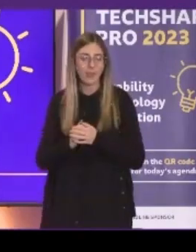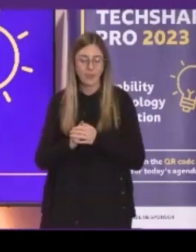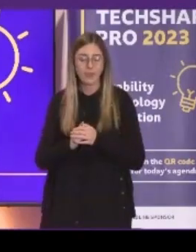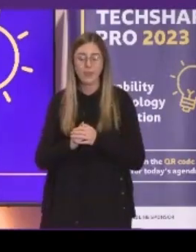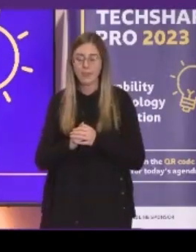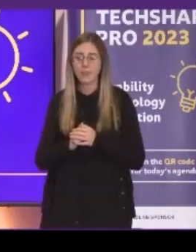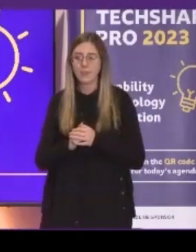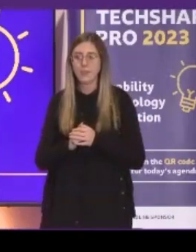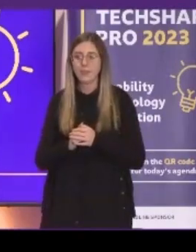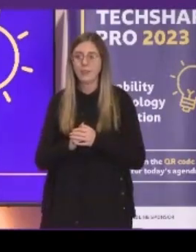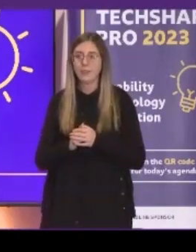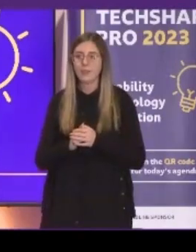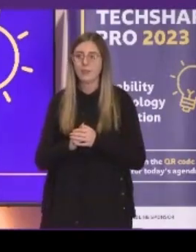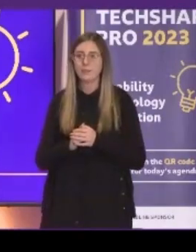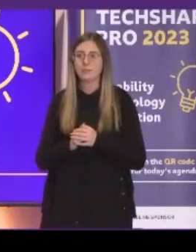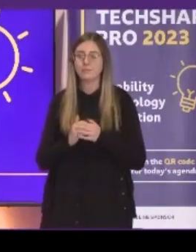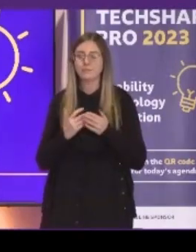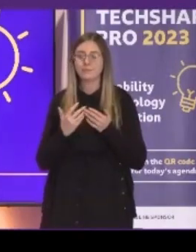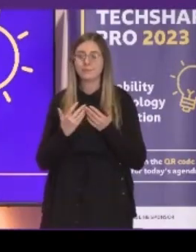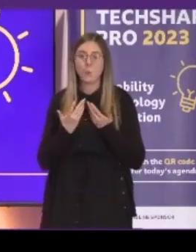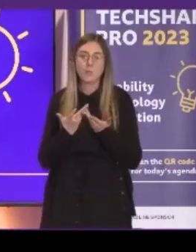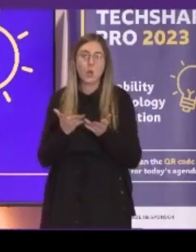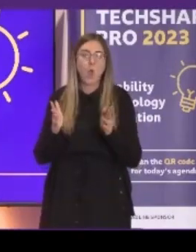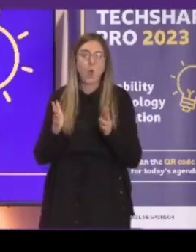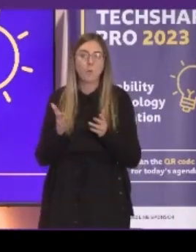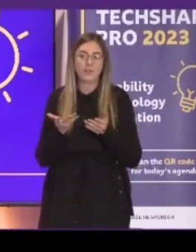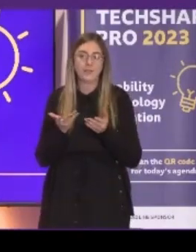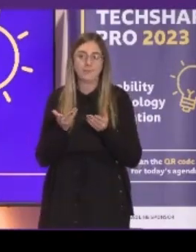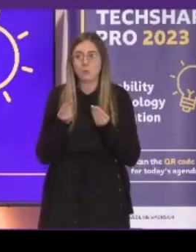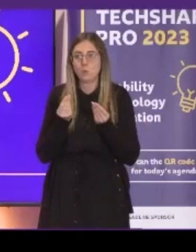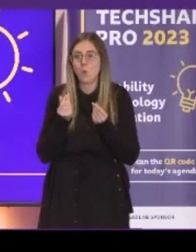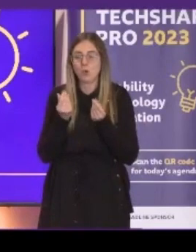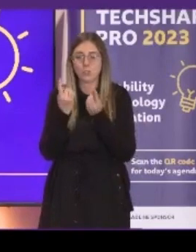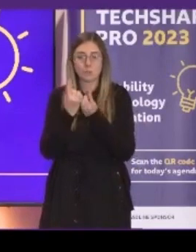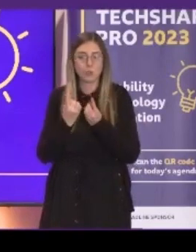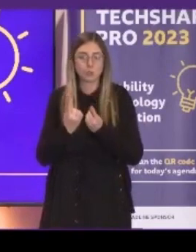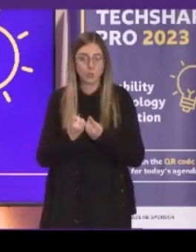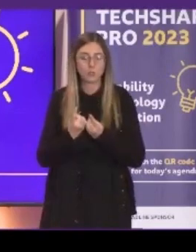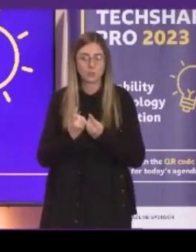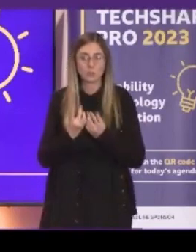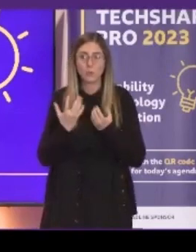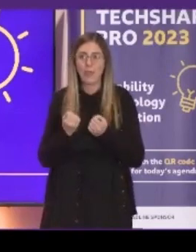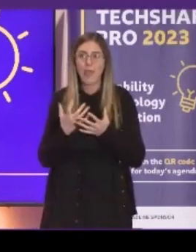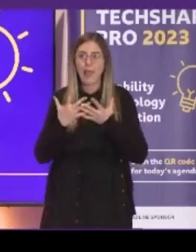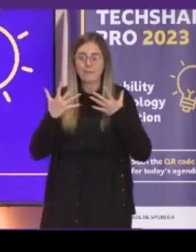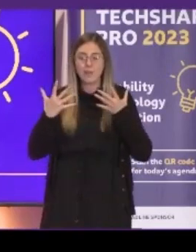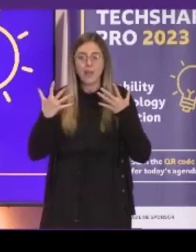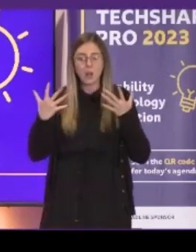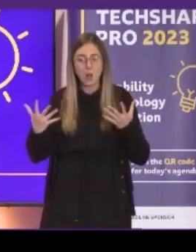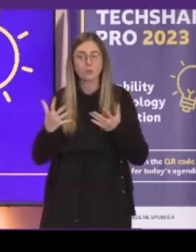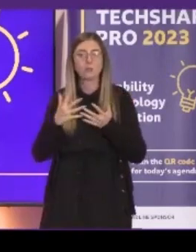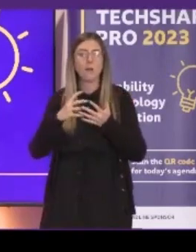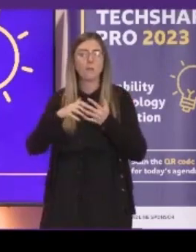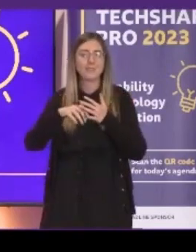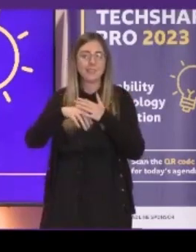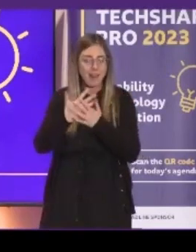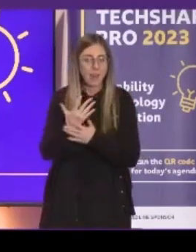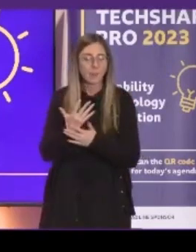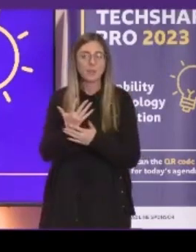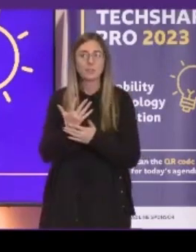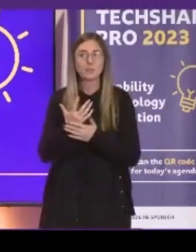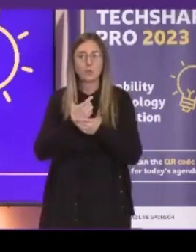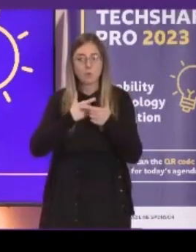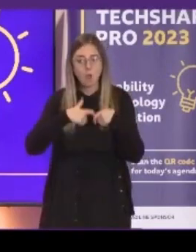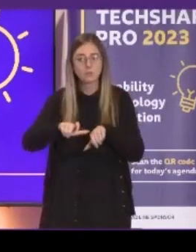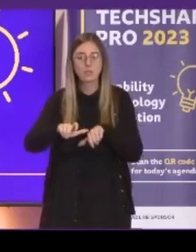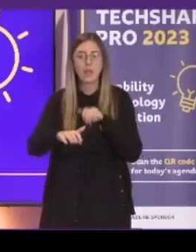tool that we use is an open source product, and we work with a large community of developers to constantly update